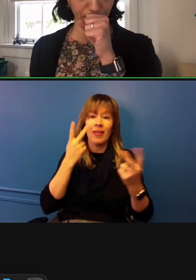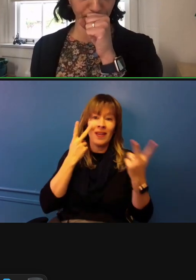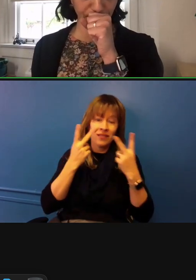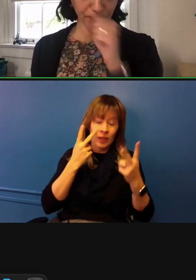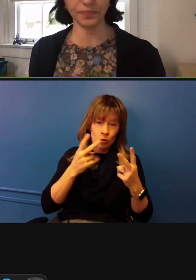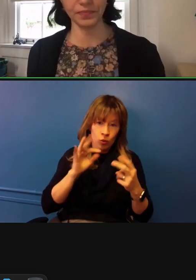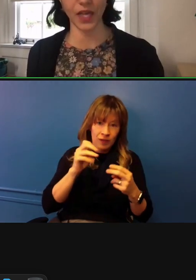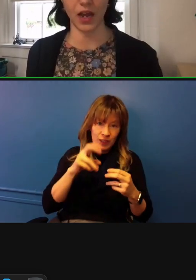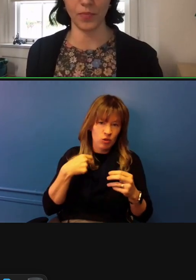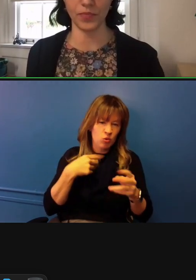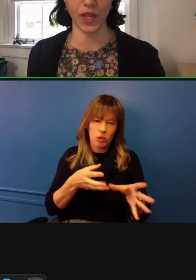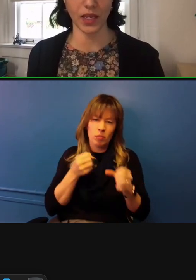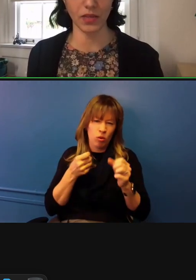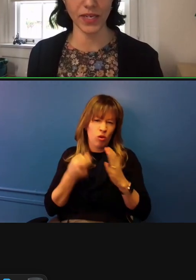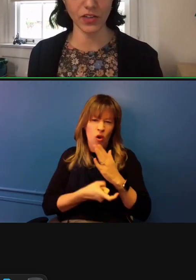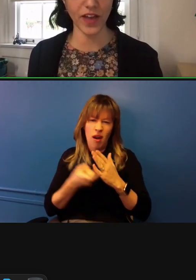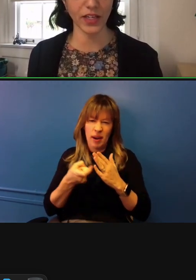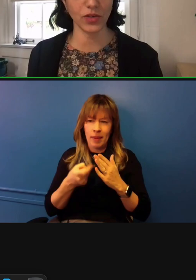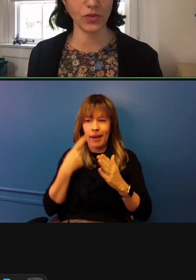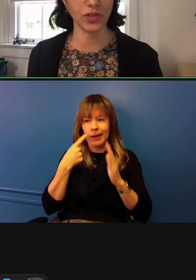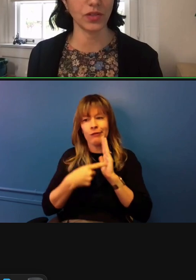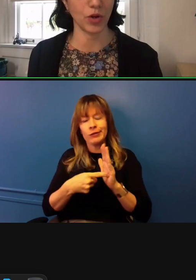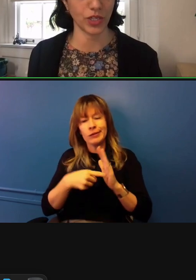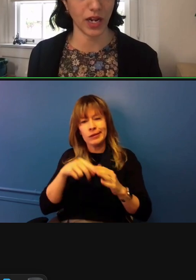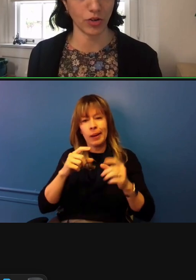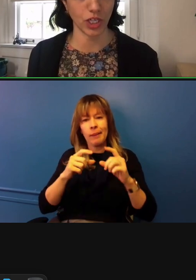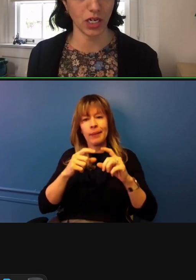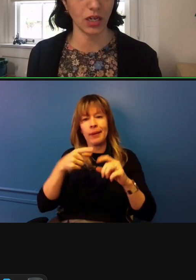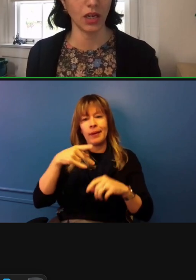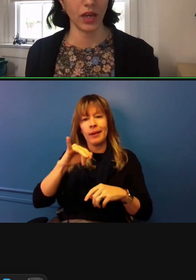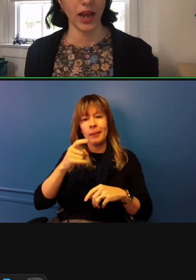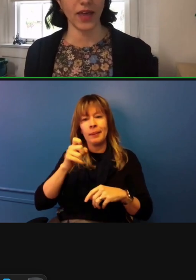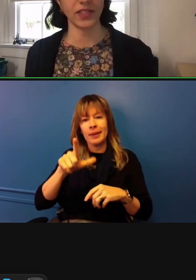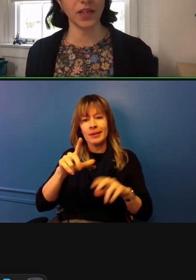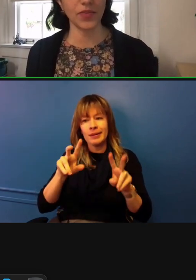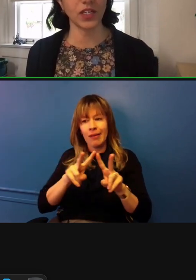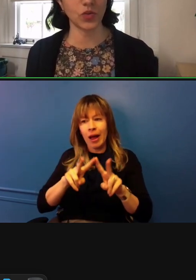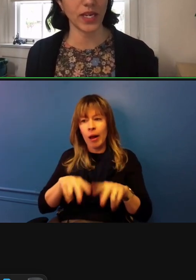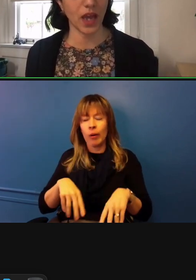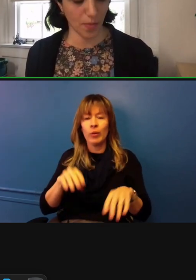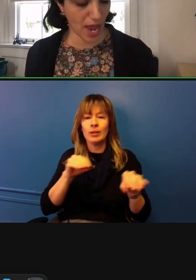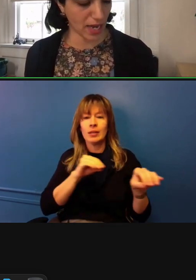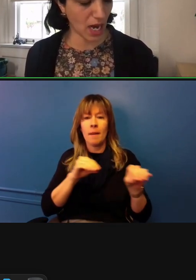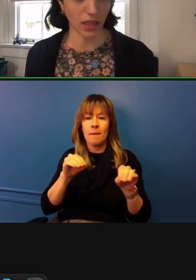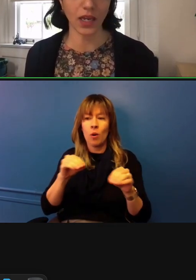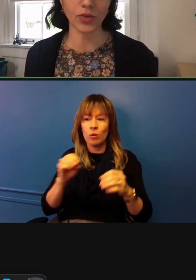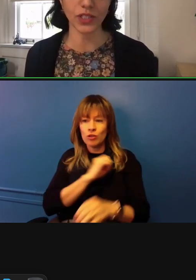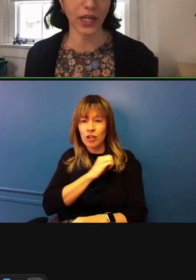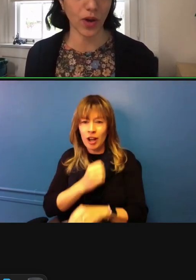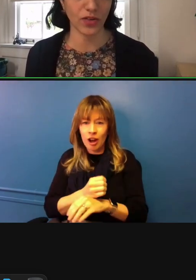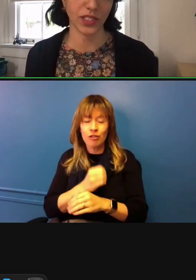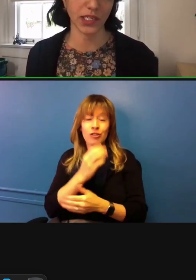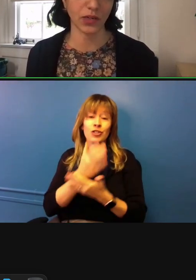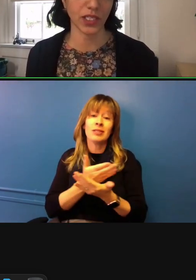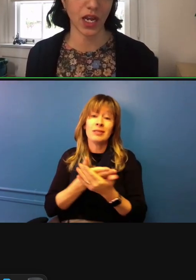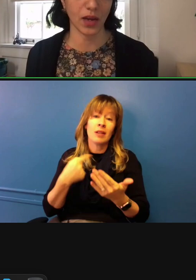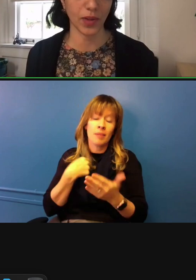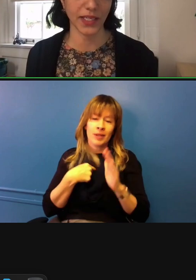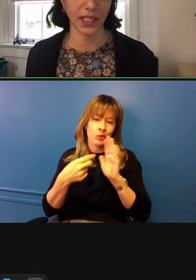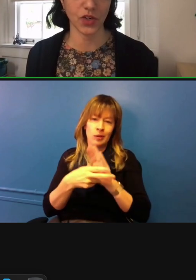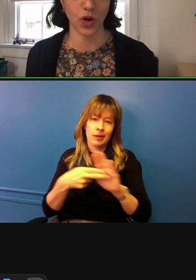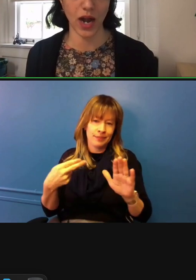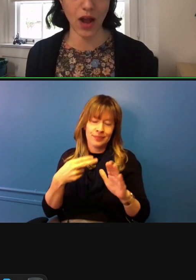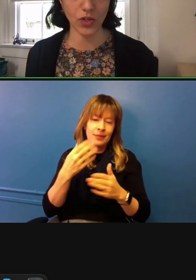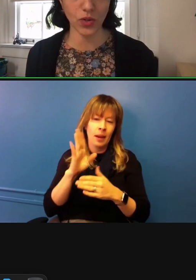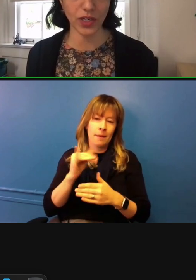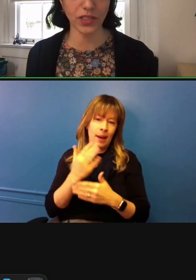automatically, like the pixel values, the motion energy, and then some things we had hand labeled, like whether the scene was taking